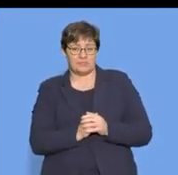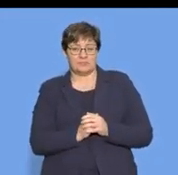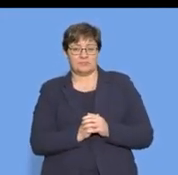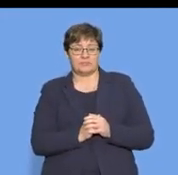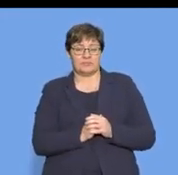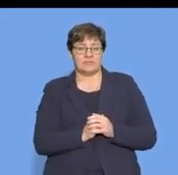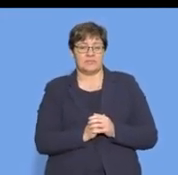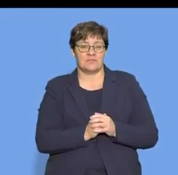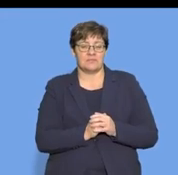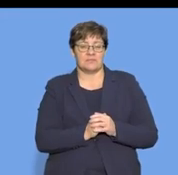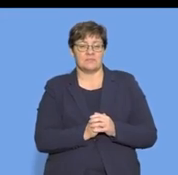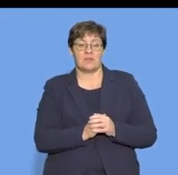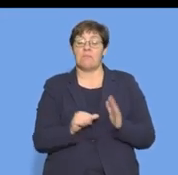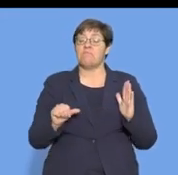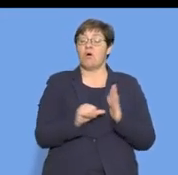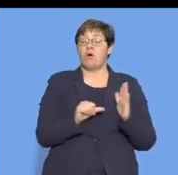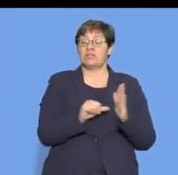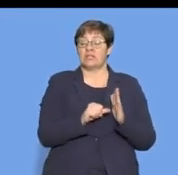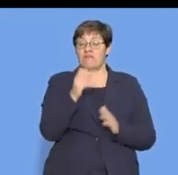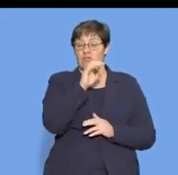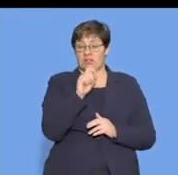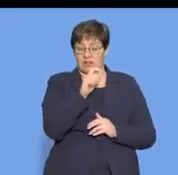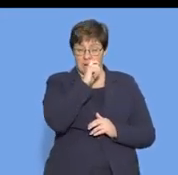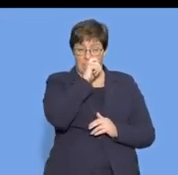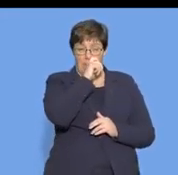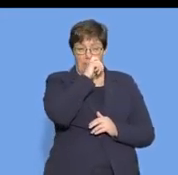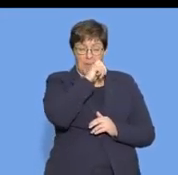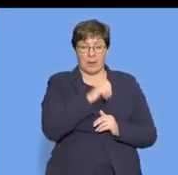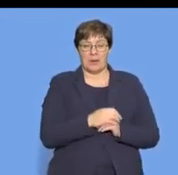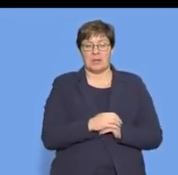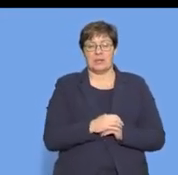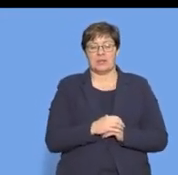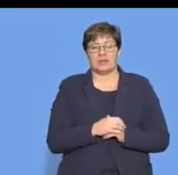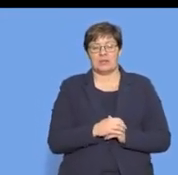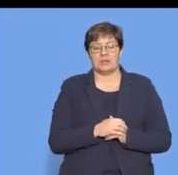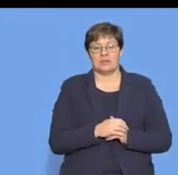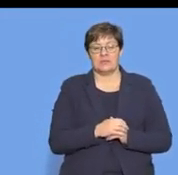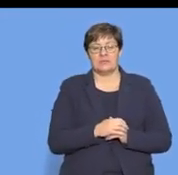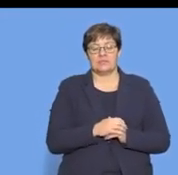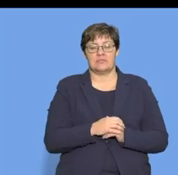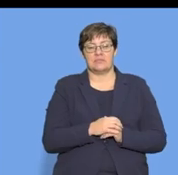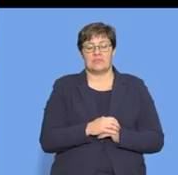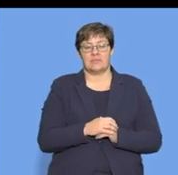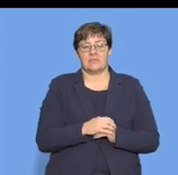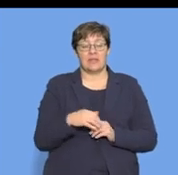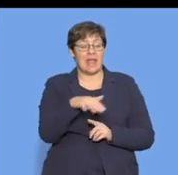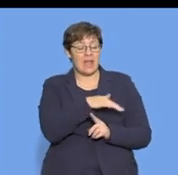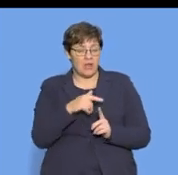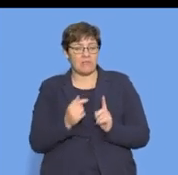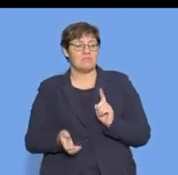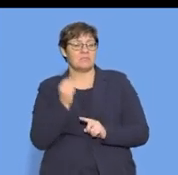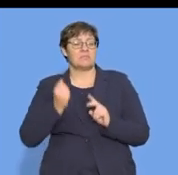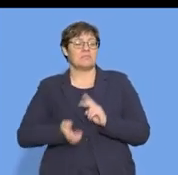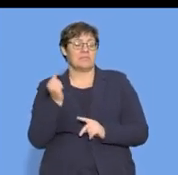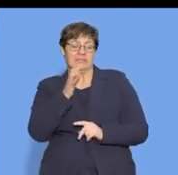More closely, a very important fossil or an area where we